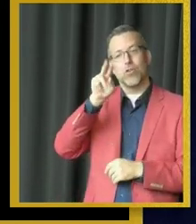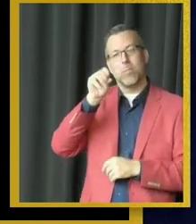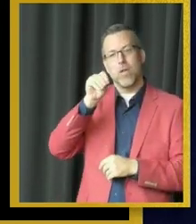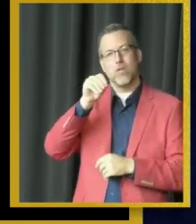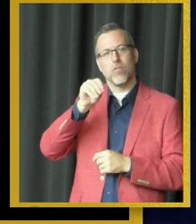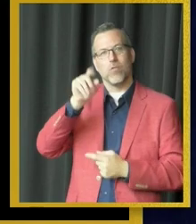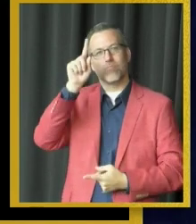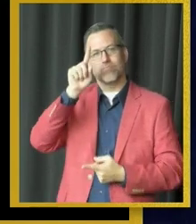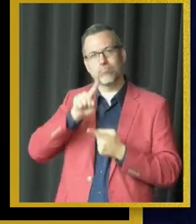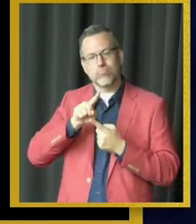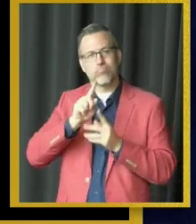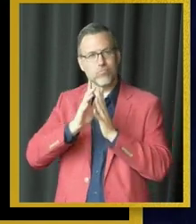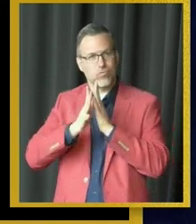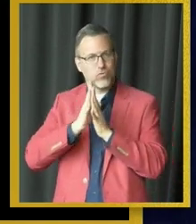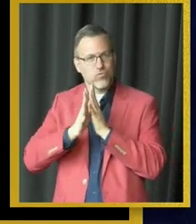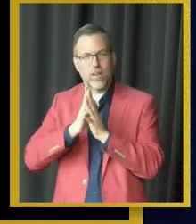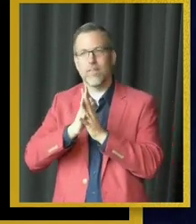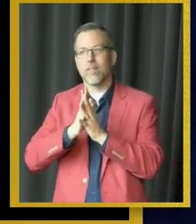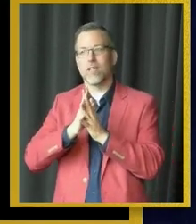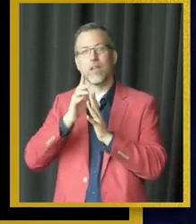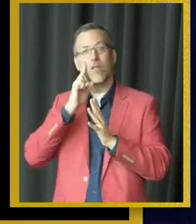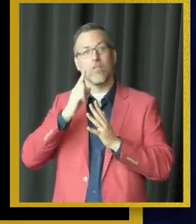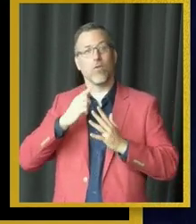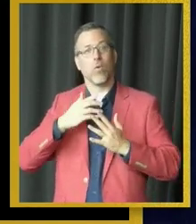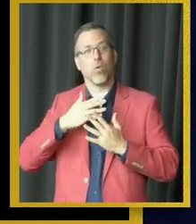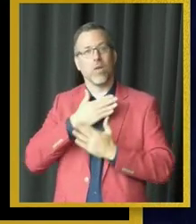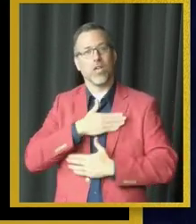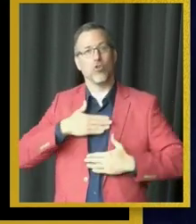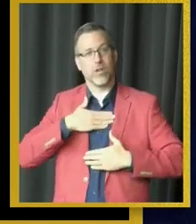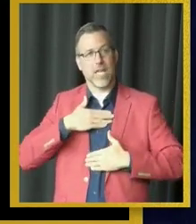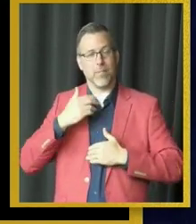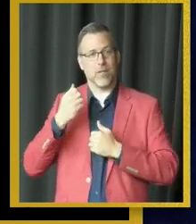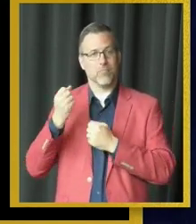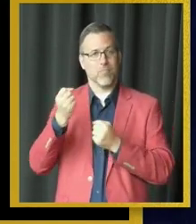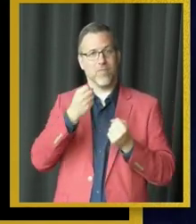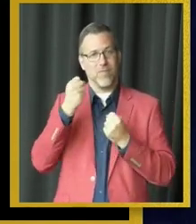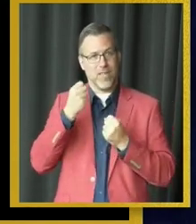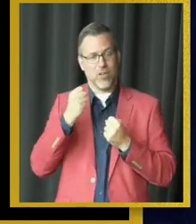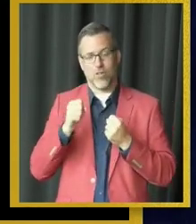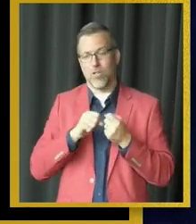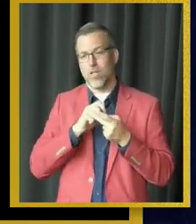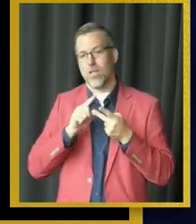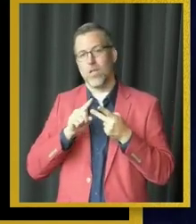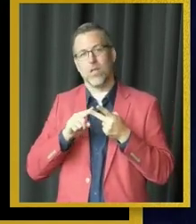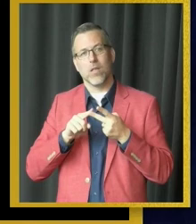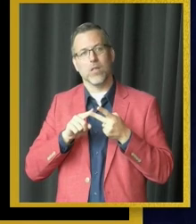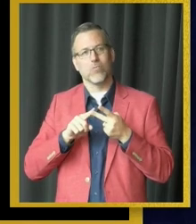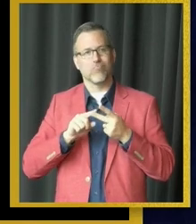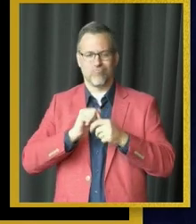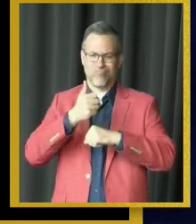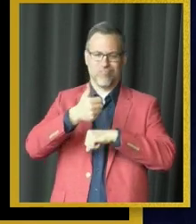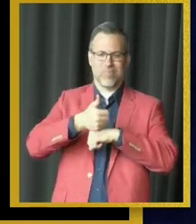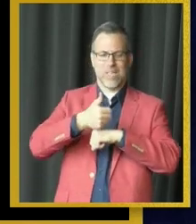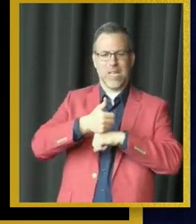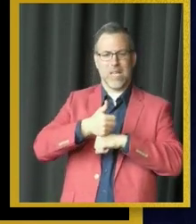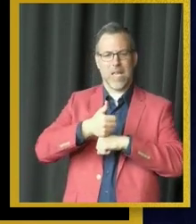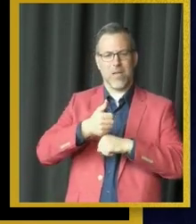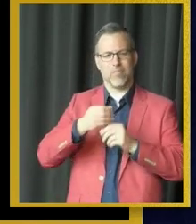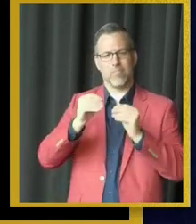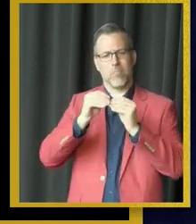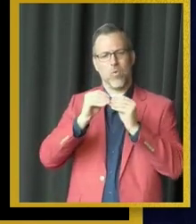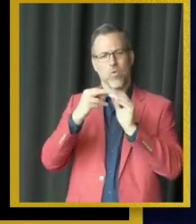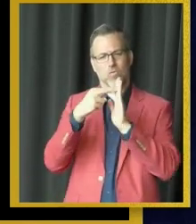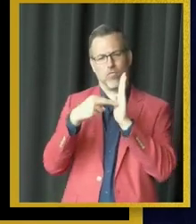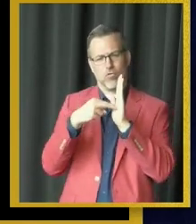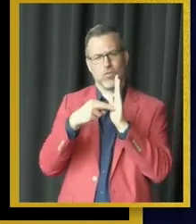down traffic congestion through entertainment vehicle regulations. We're restoring a sense of order through bending regulations and